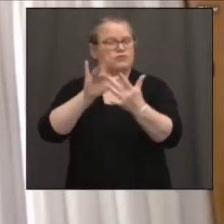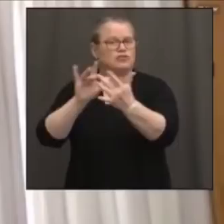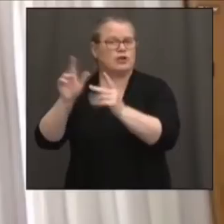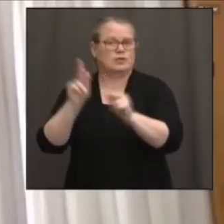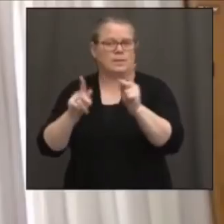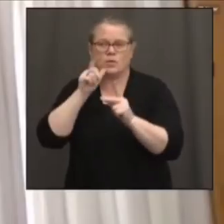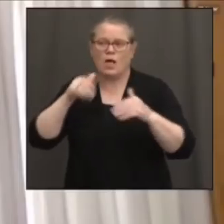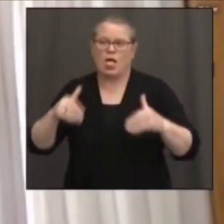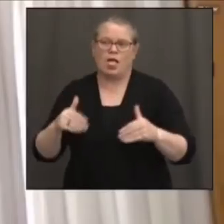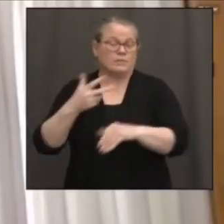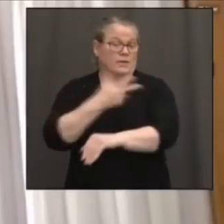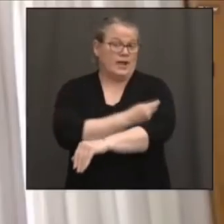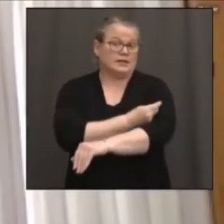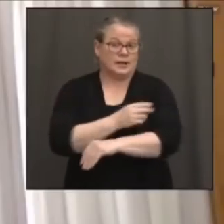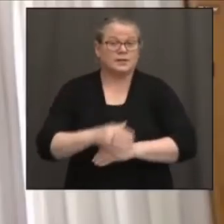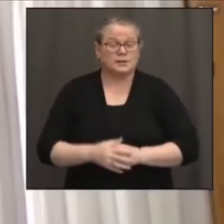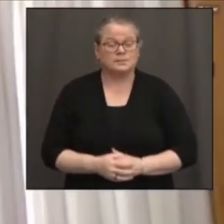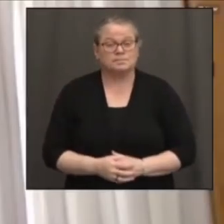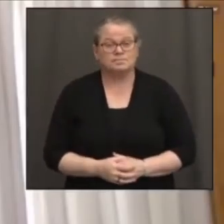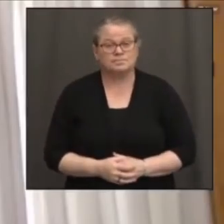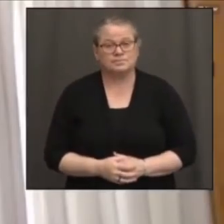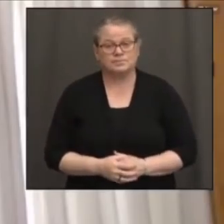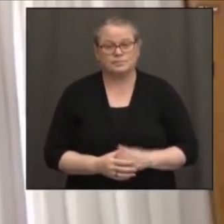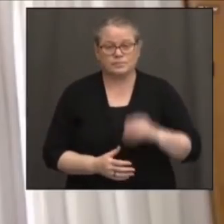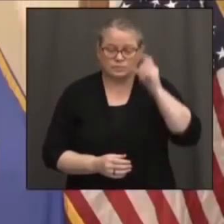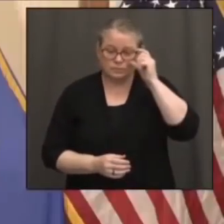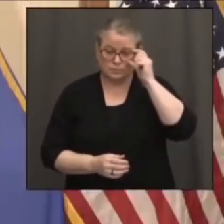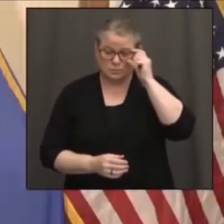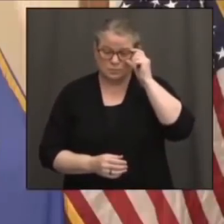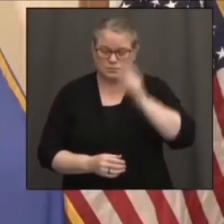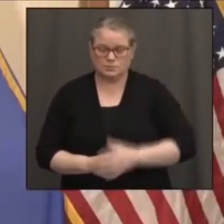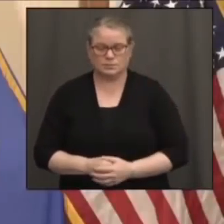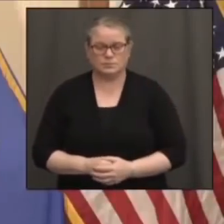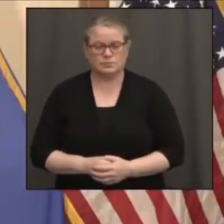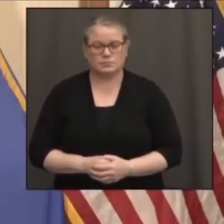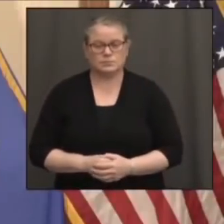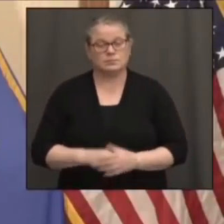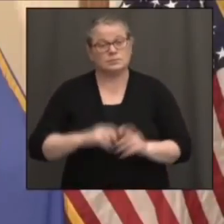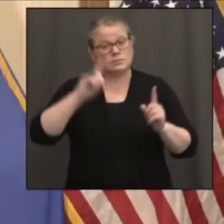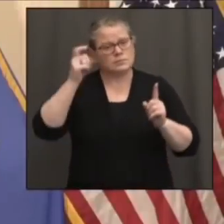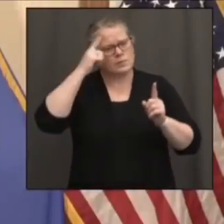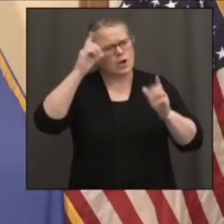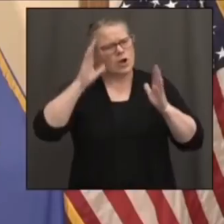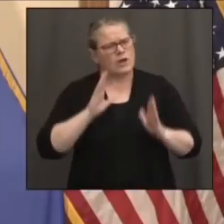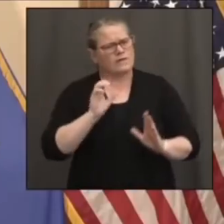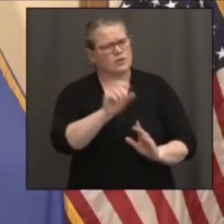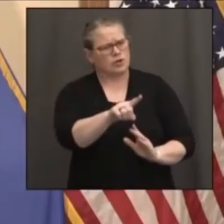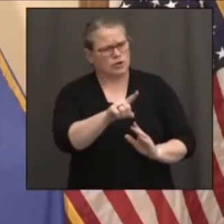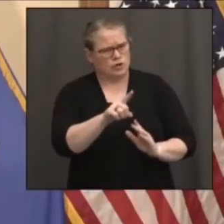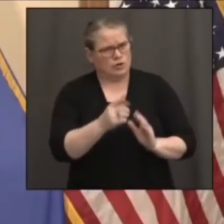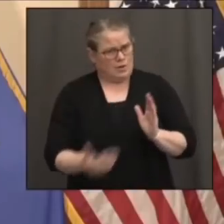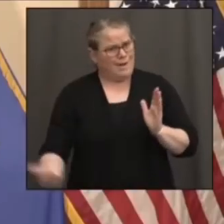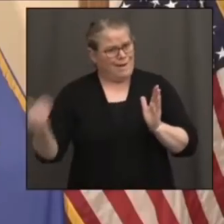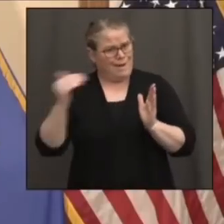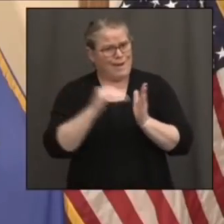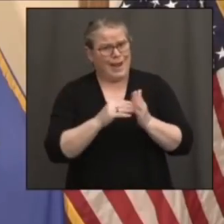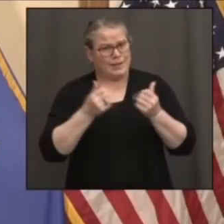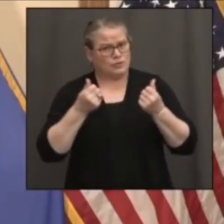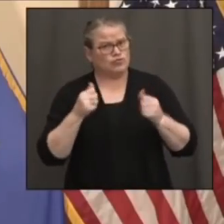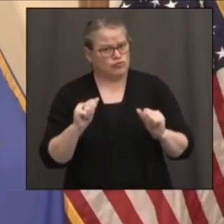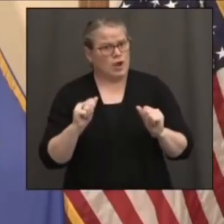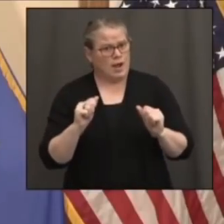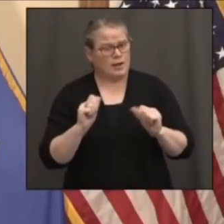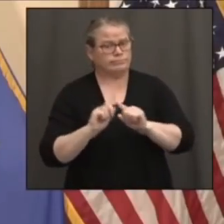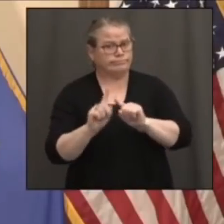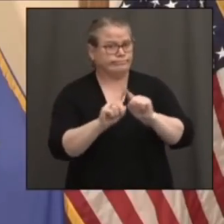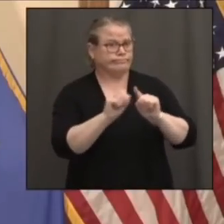been vaccinated. Governor, is this effort another effort to have as many different opportunities in